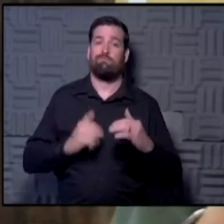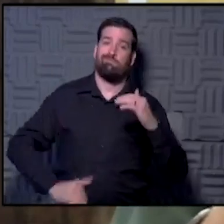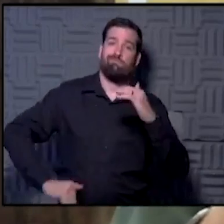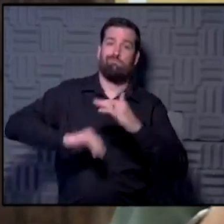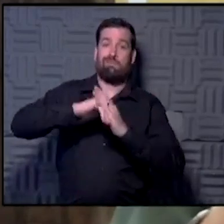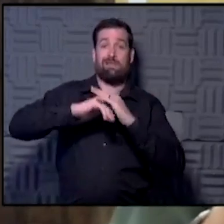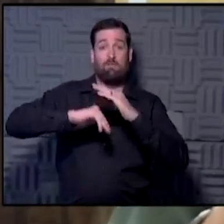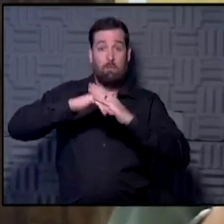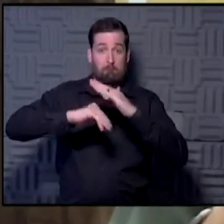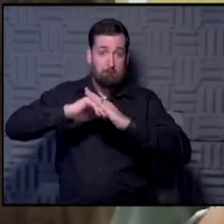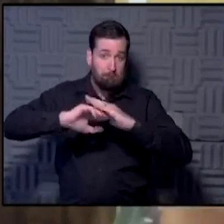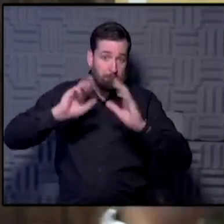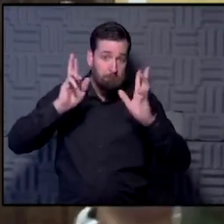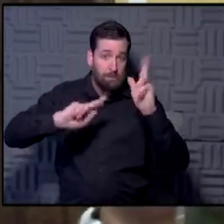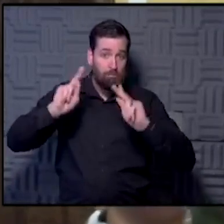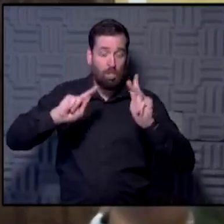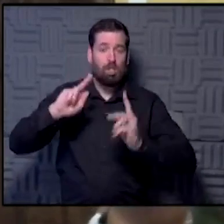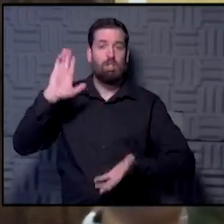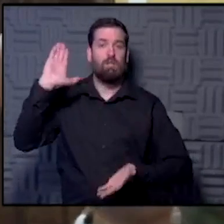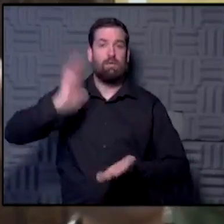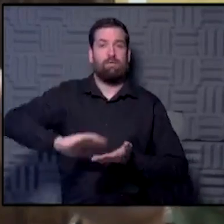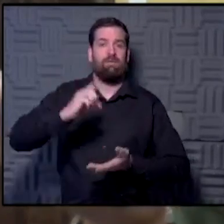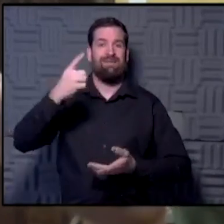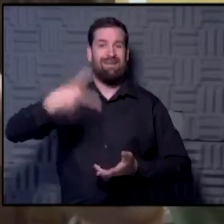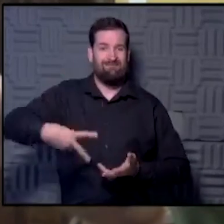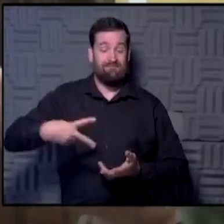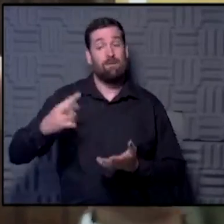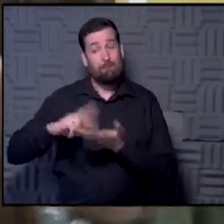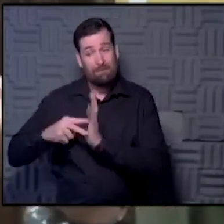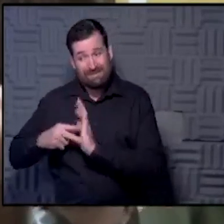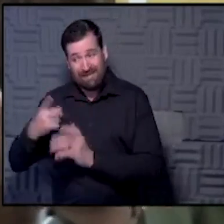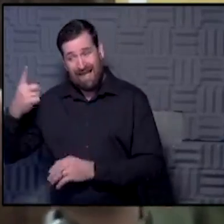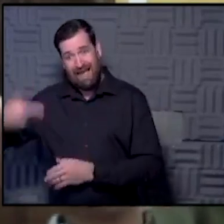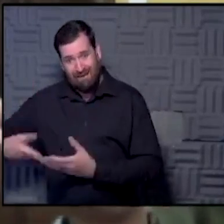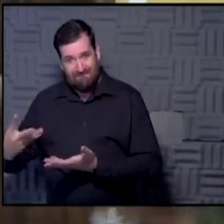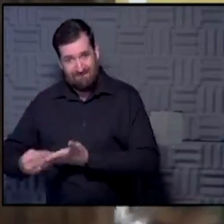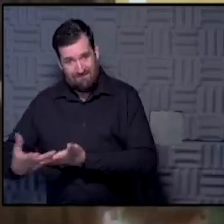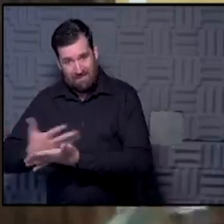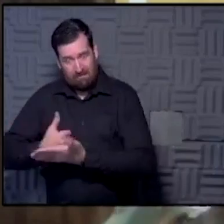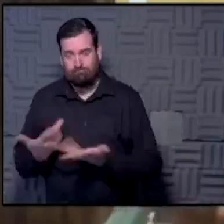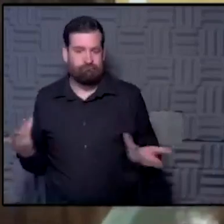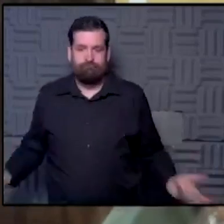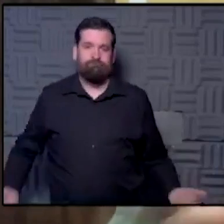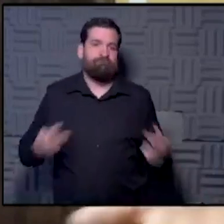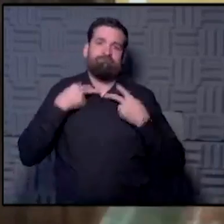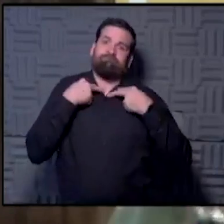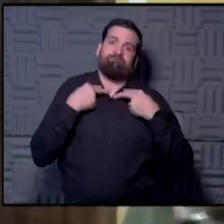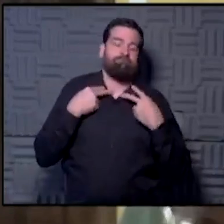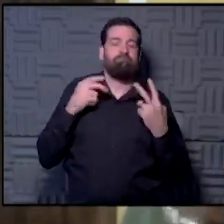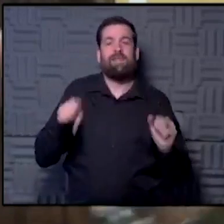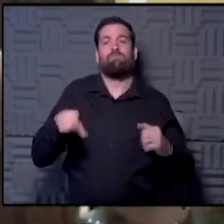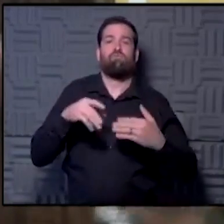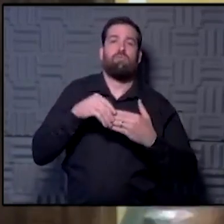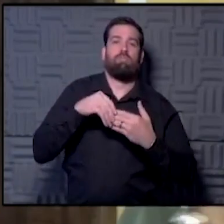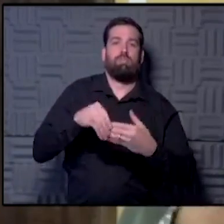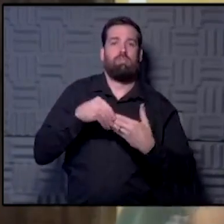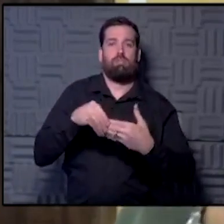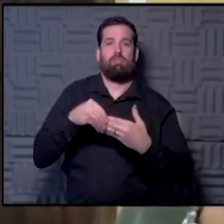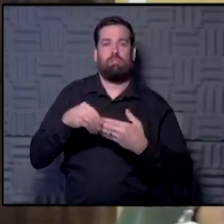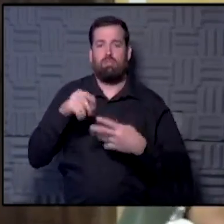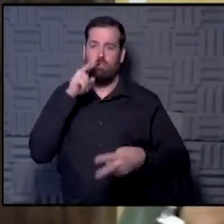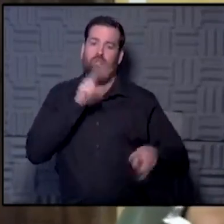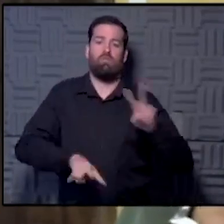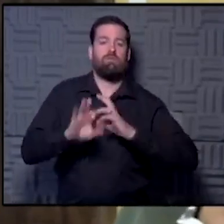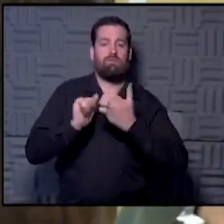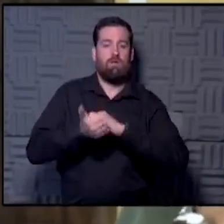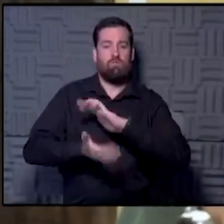by 50%. Obviously, that translates to 50% less revenue. It is what it is. We're going to have to do a little give and take, as we look at how we're going to